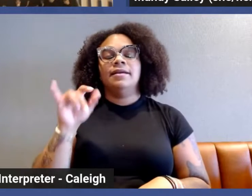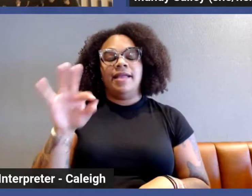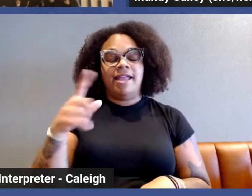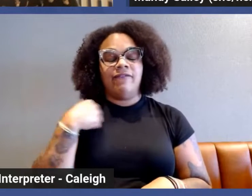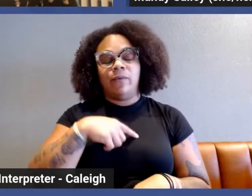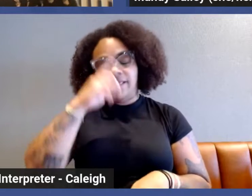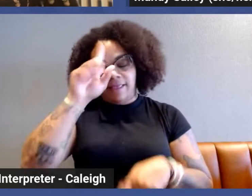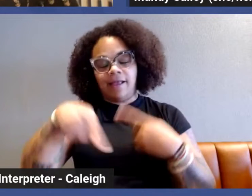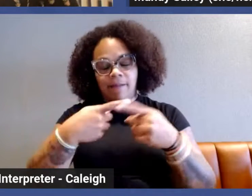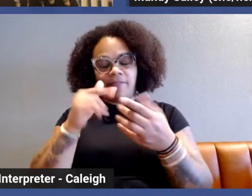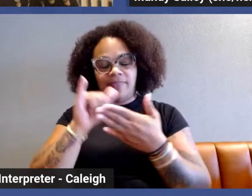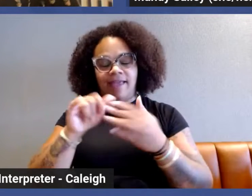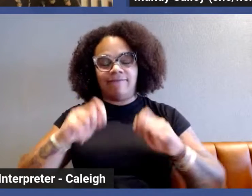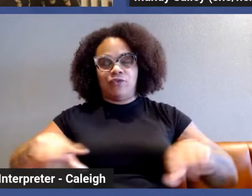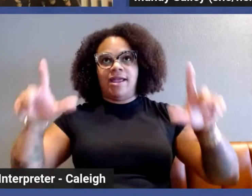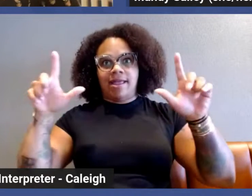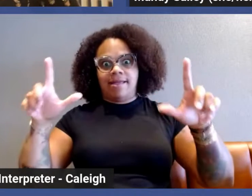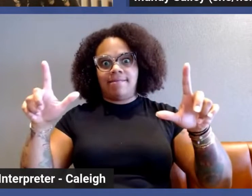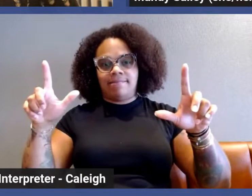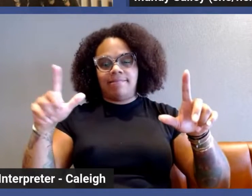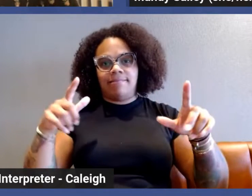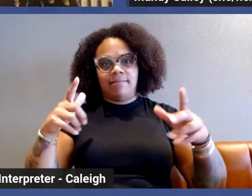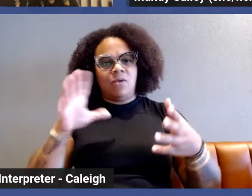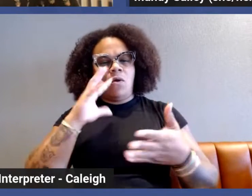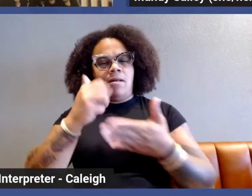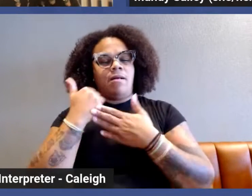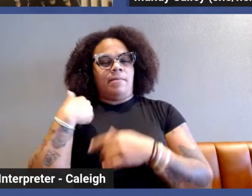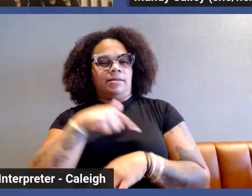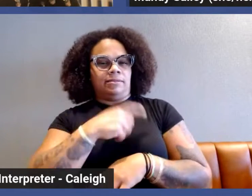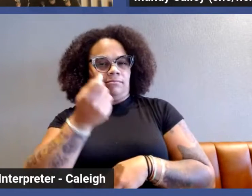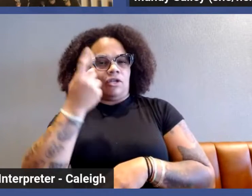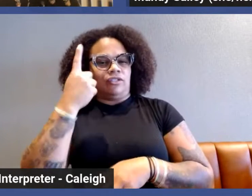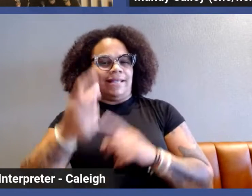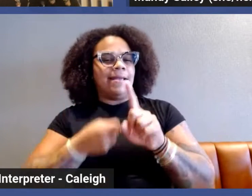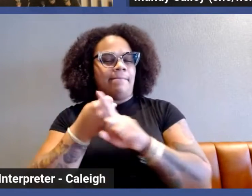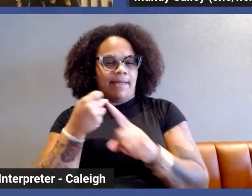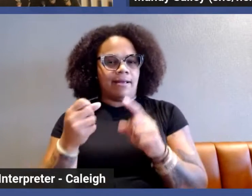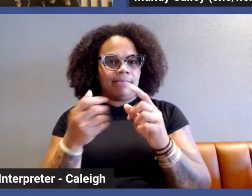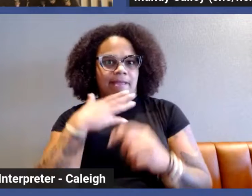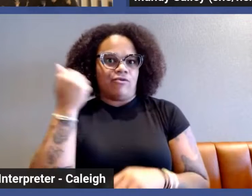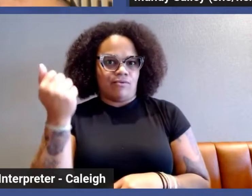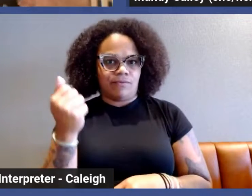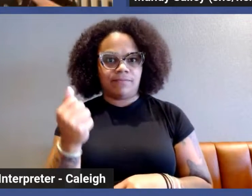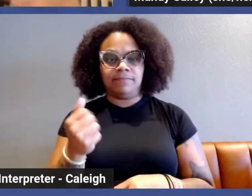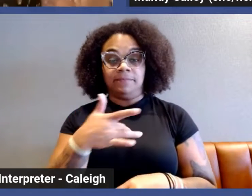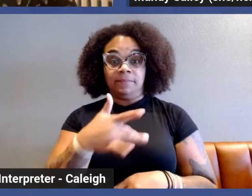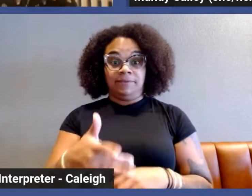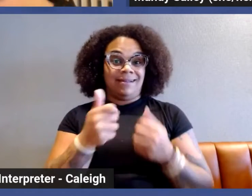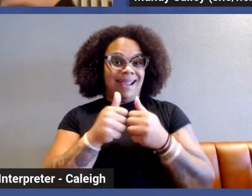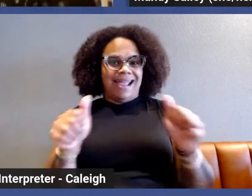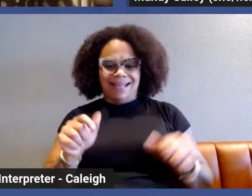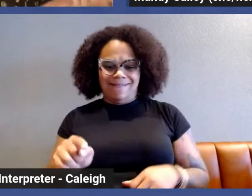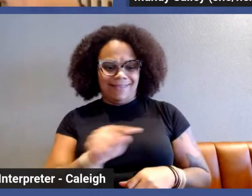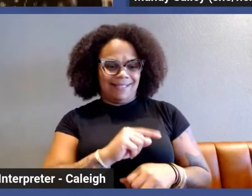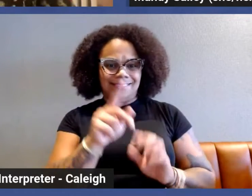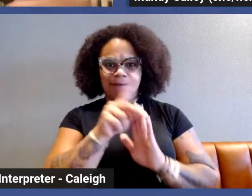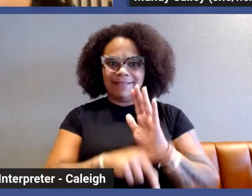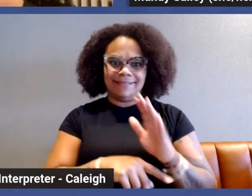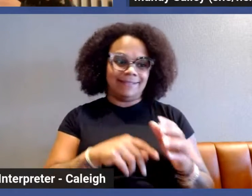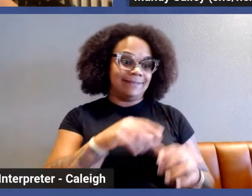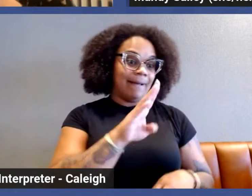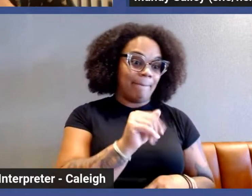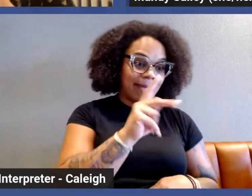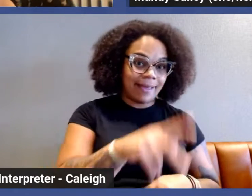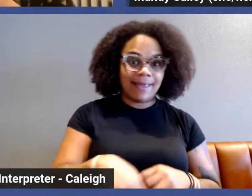helps understand the impact, because usually with any of these policies, again, banking, social media, other